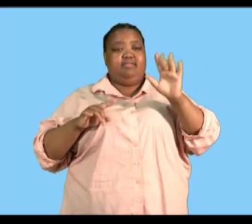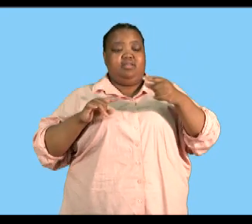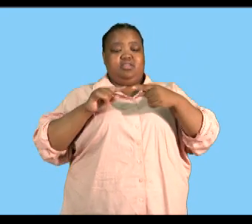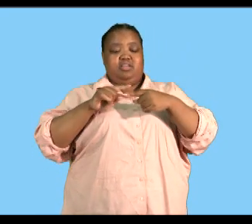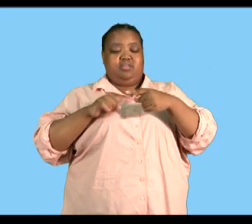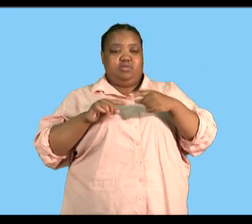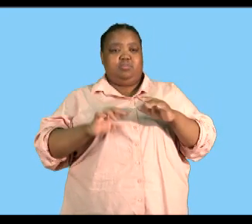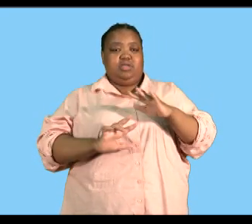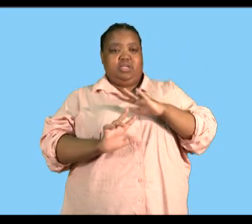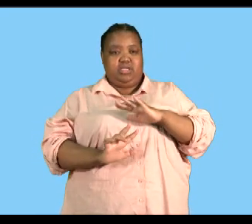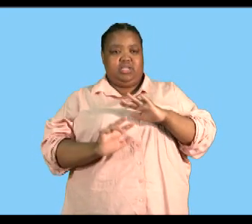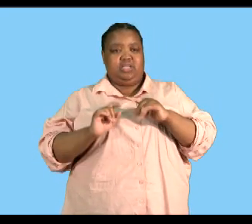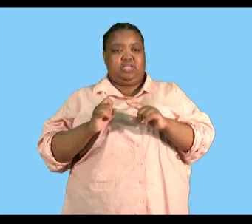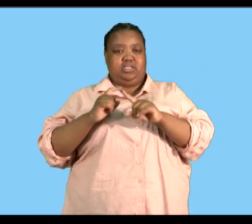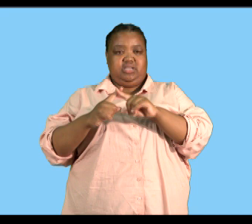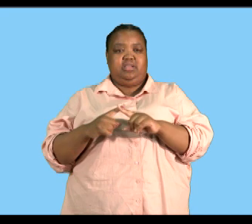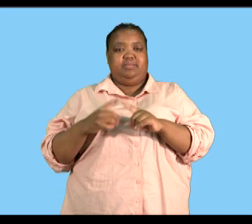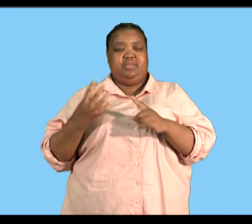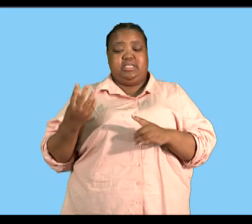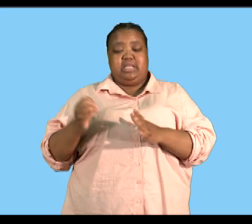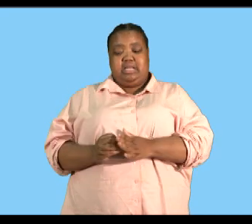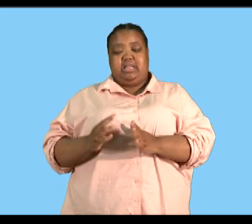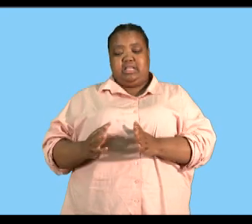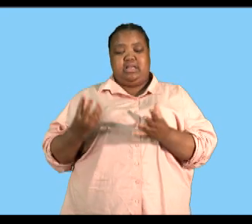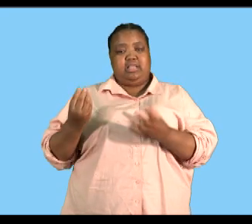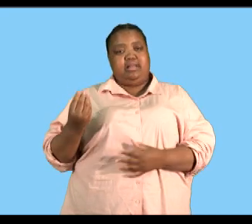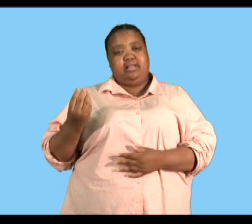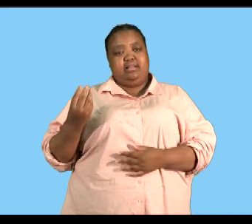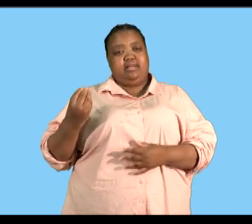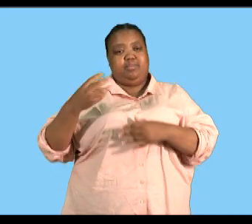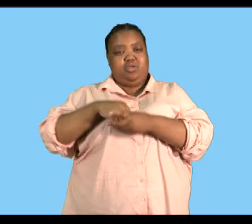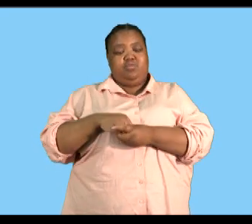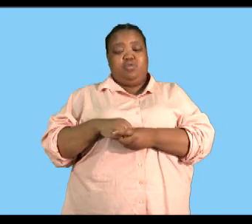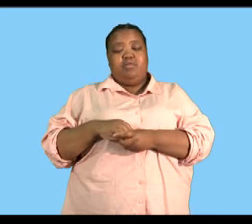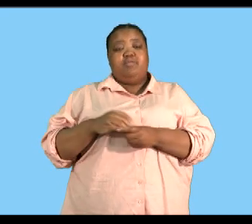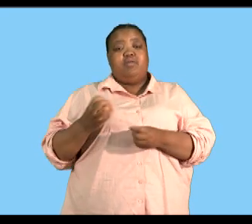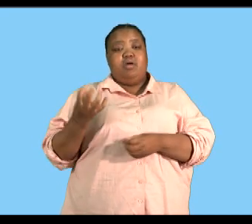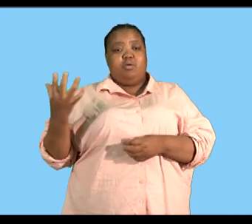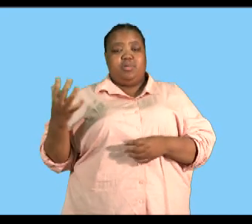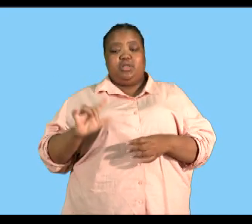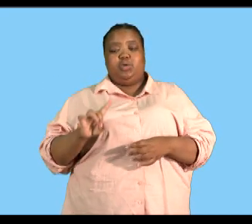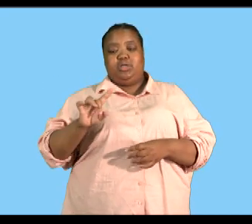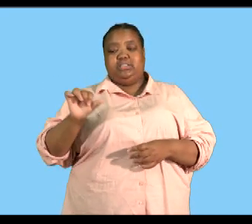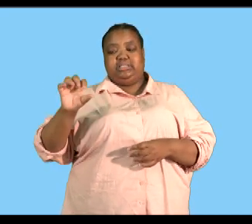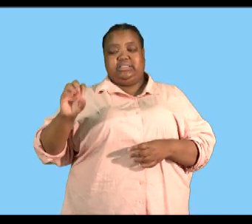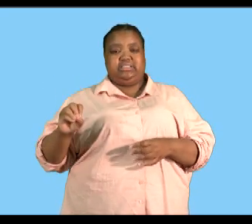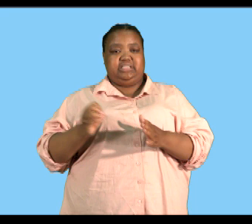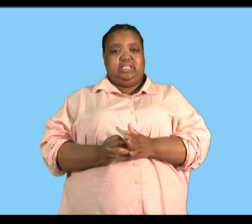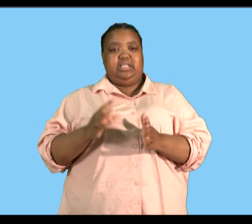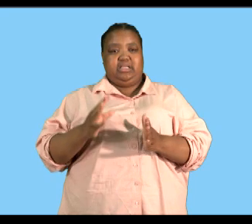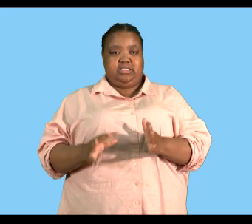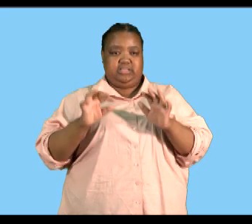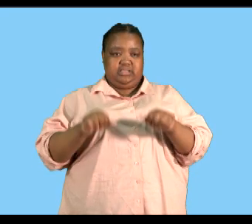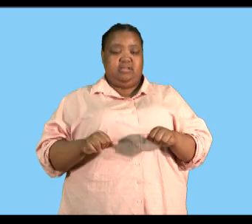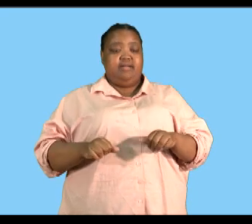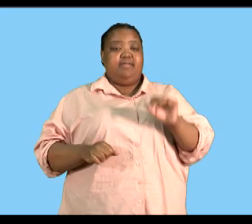8 multiplied by the number of learners who participated on this survey. So it's 160 learners. So